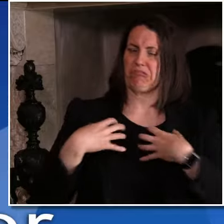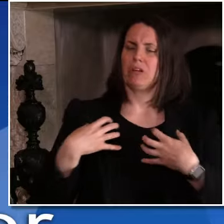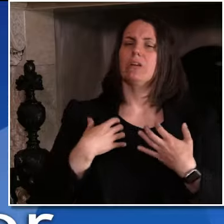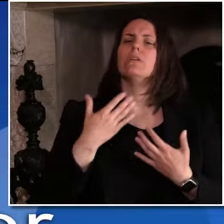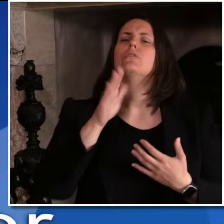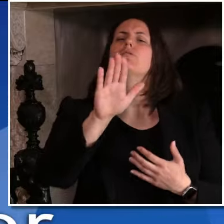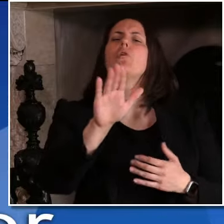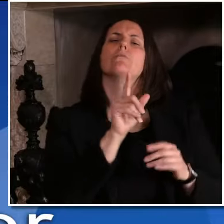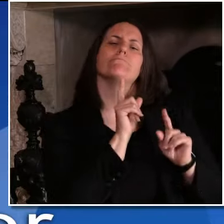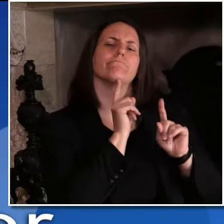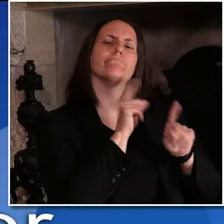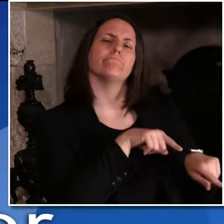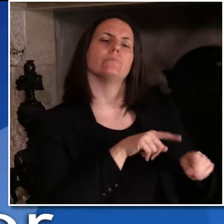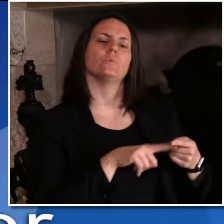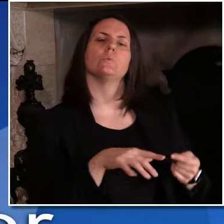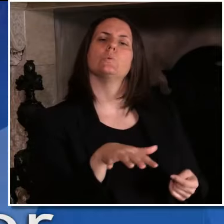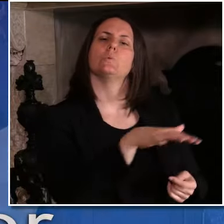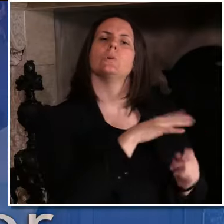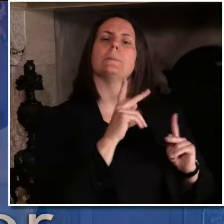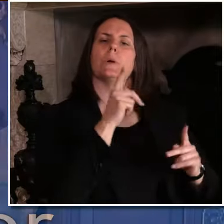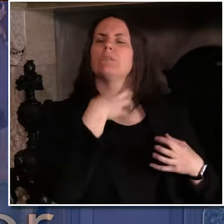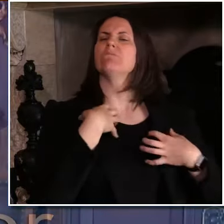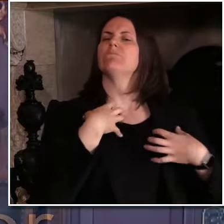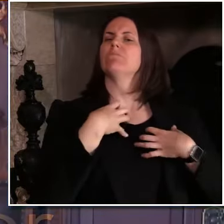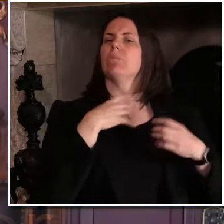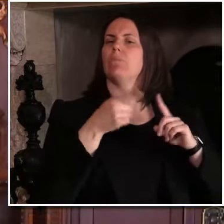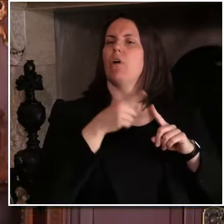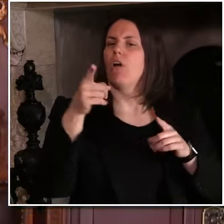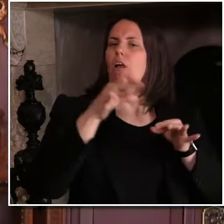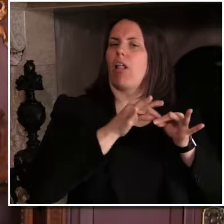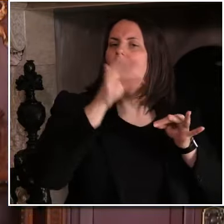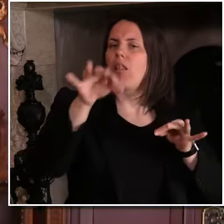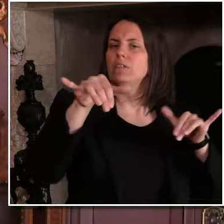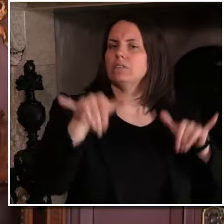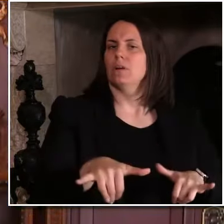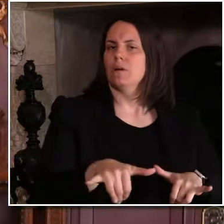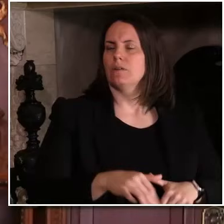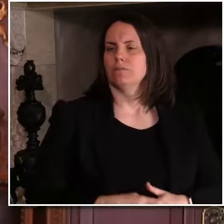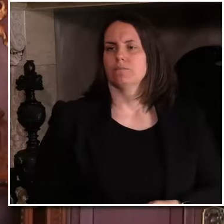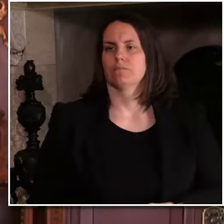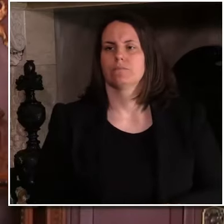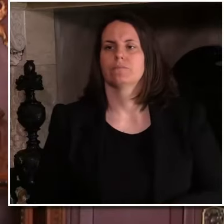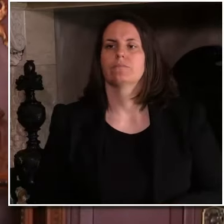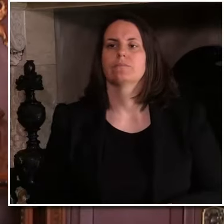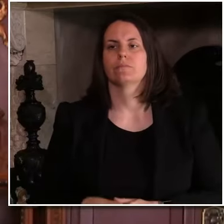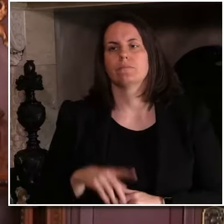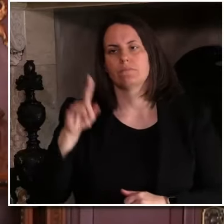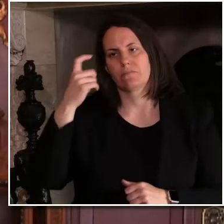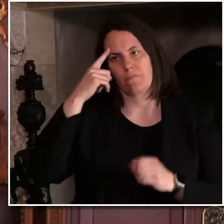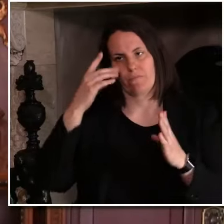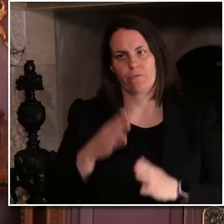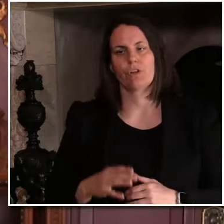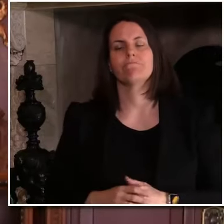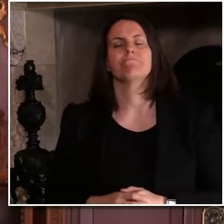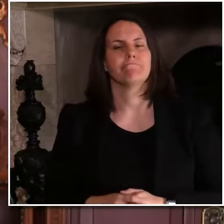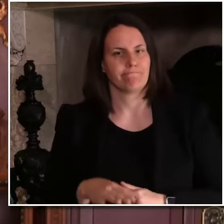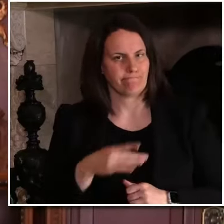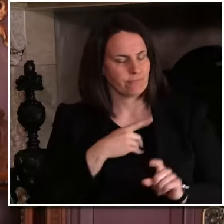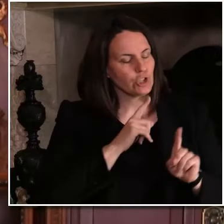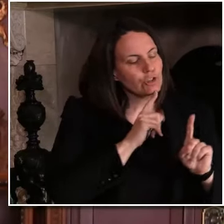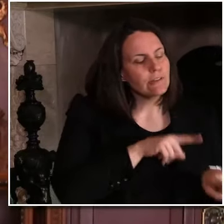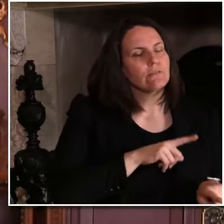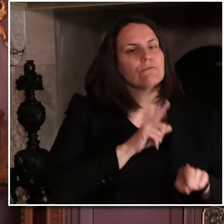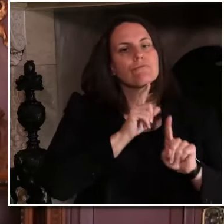all? Of course, we respond to requests or to questions and comments. We also respond to